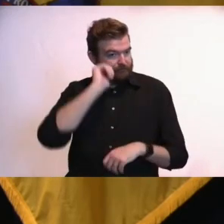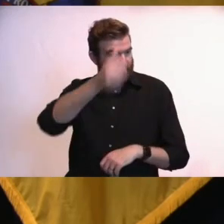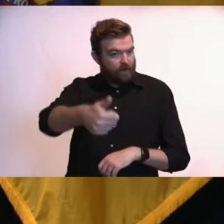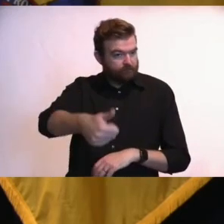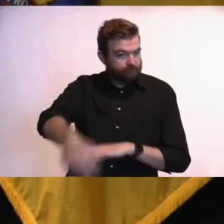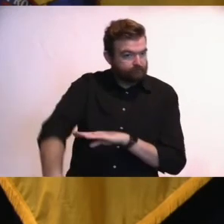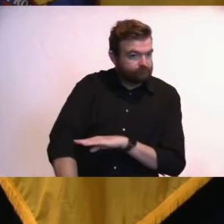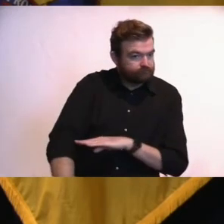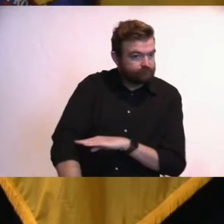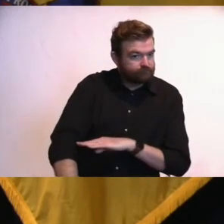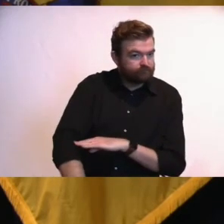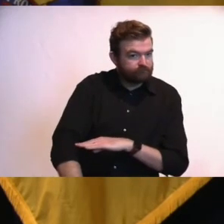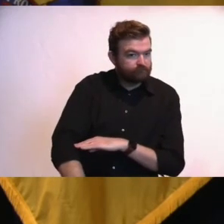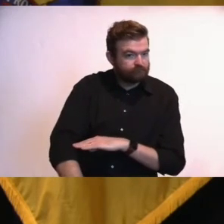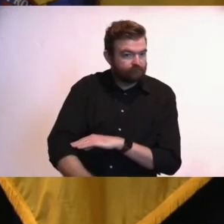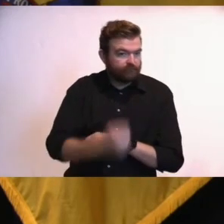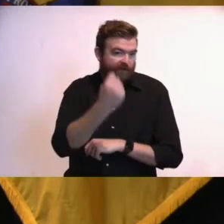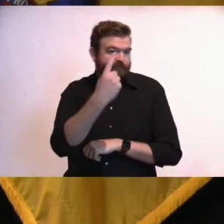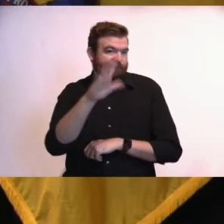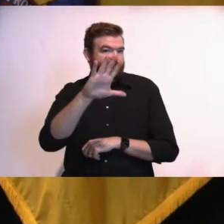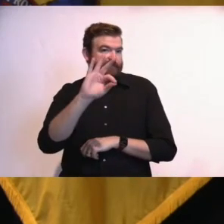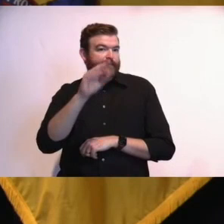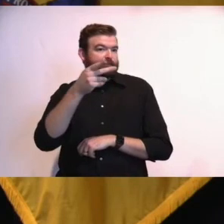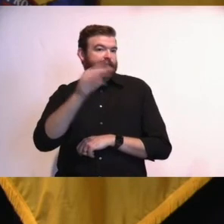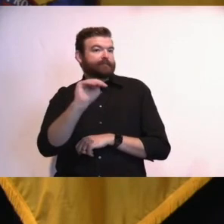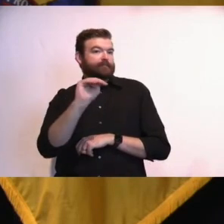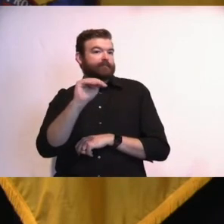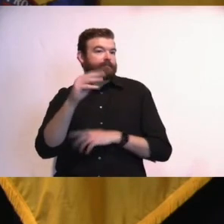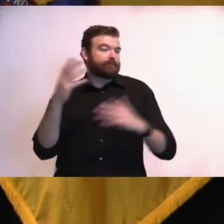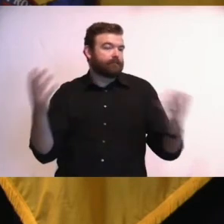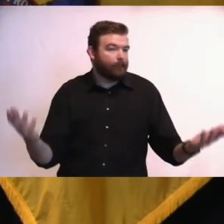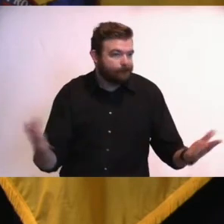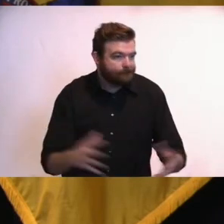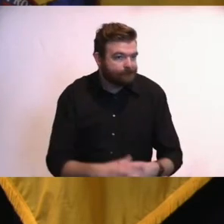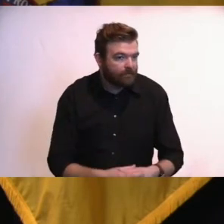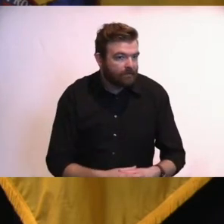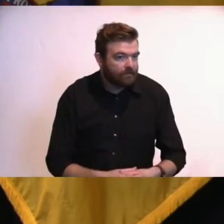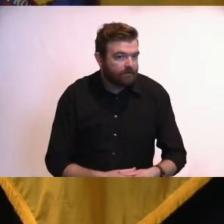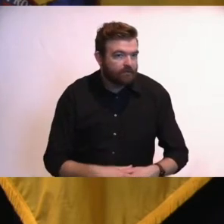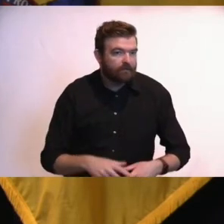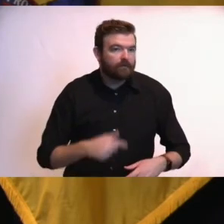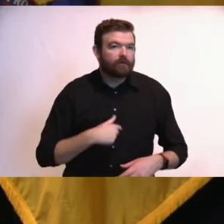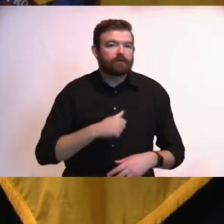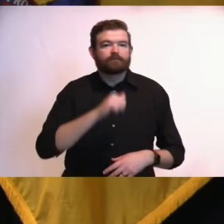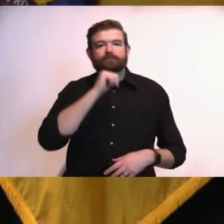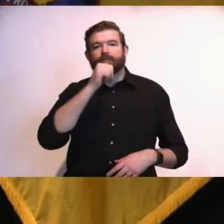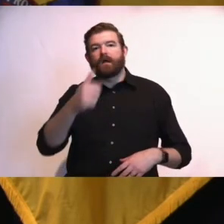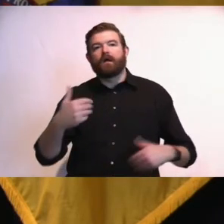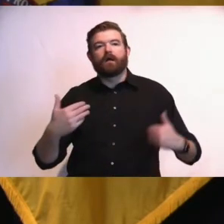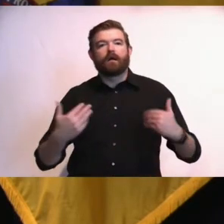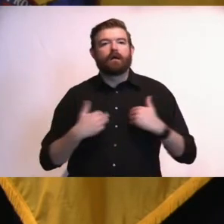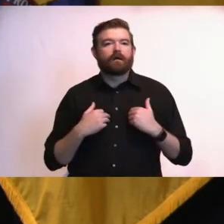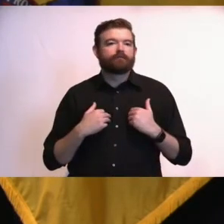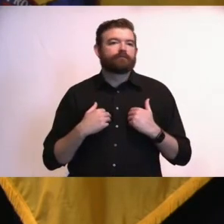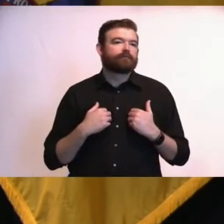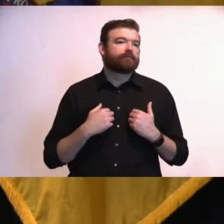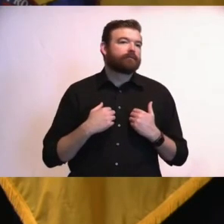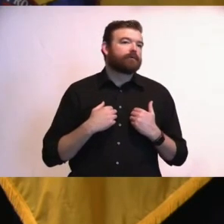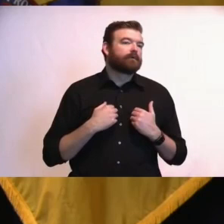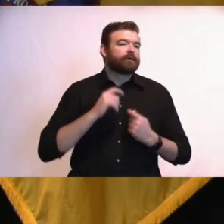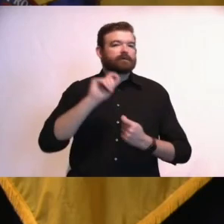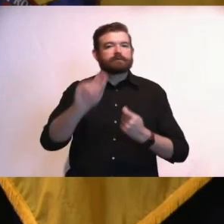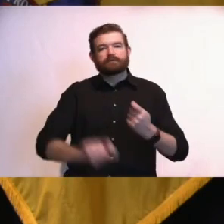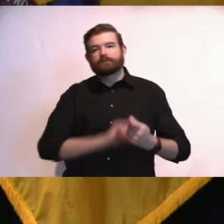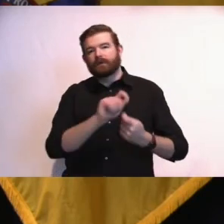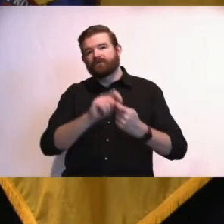11th. And so I would just say that I don't have a specific construct for you, but we're working very cooperatively